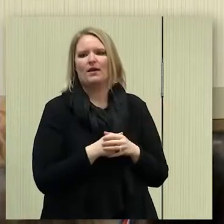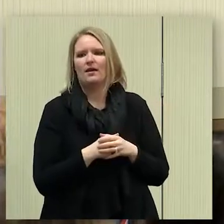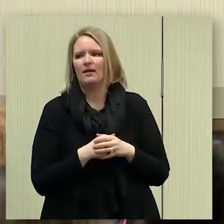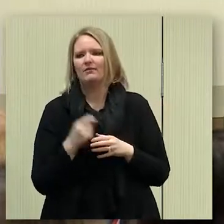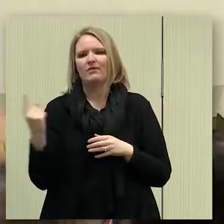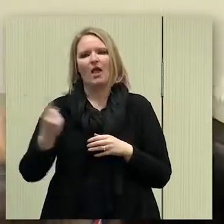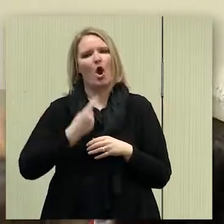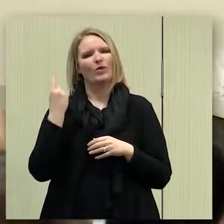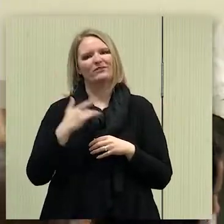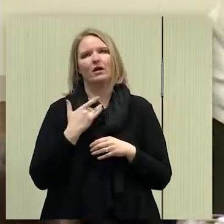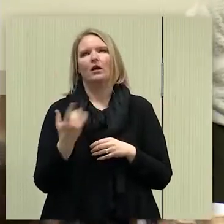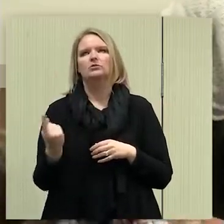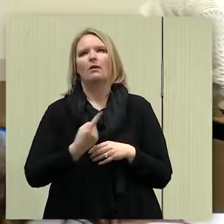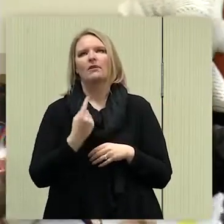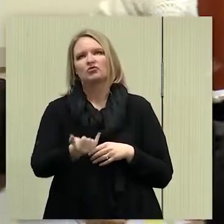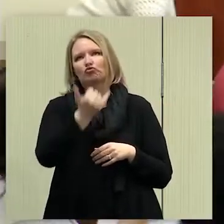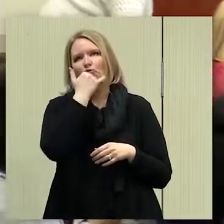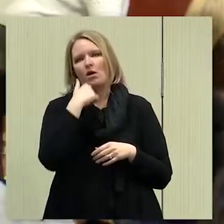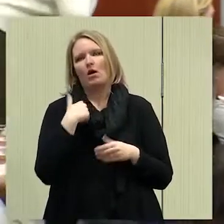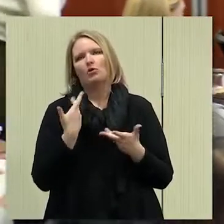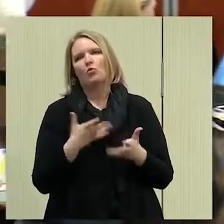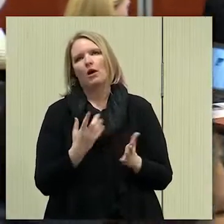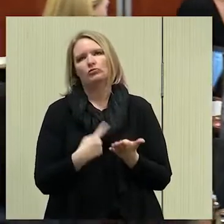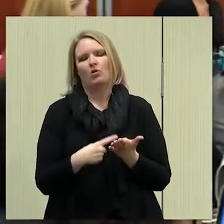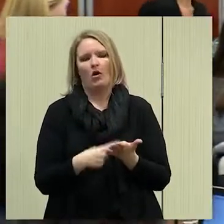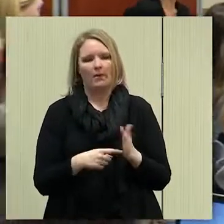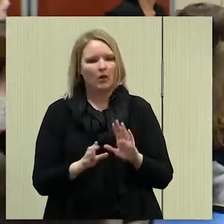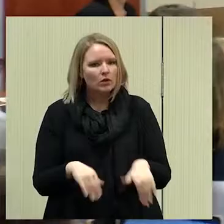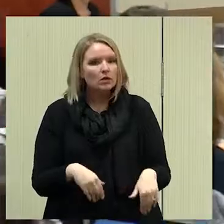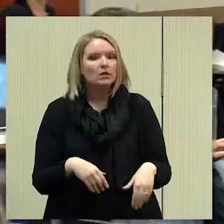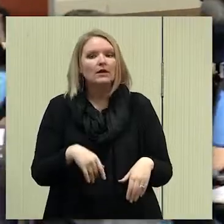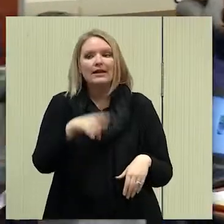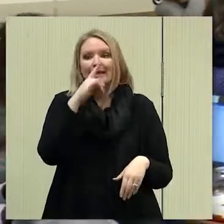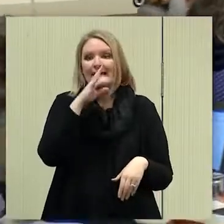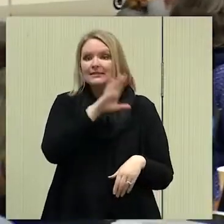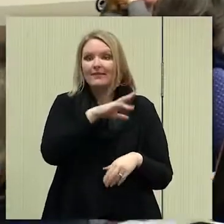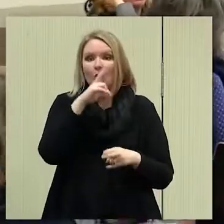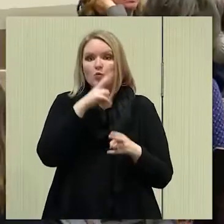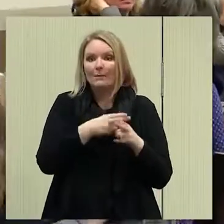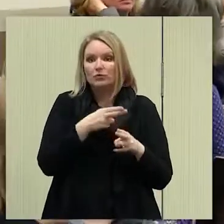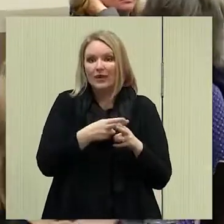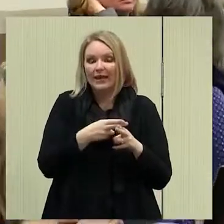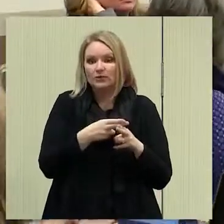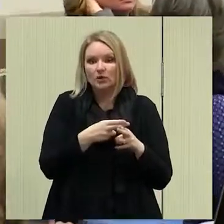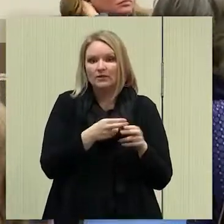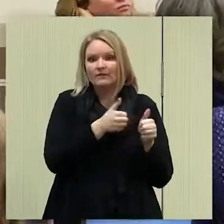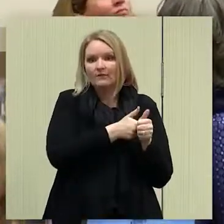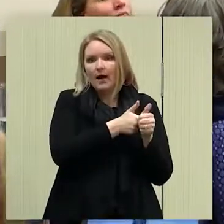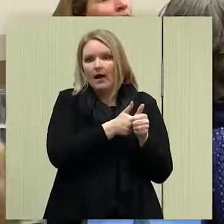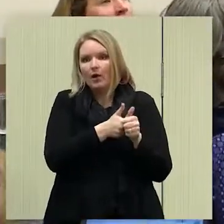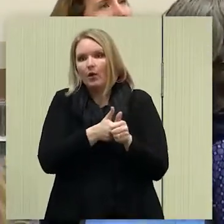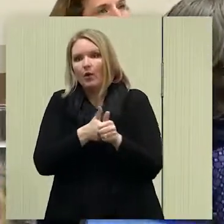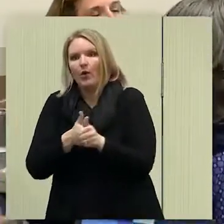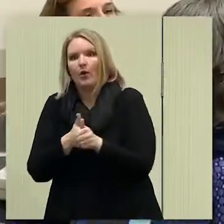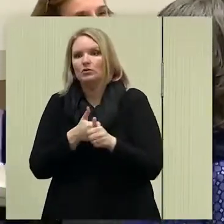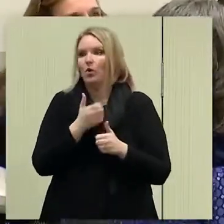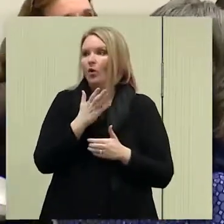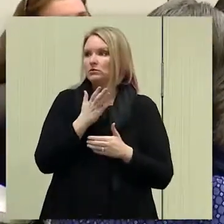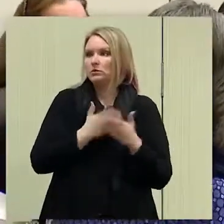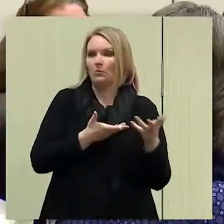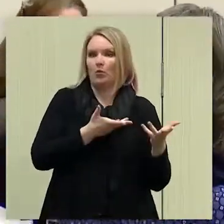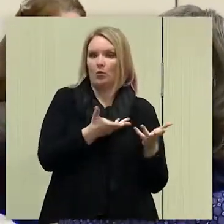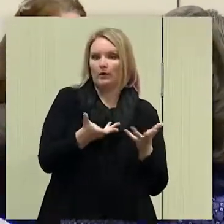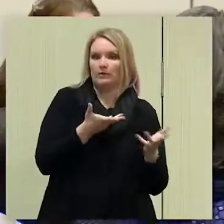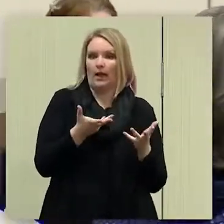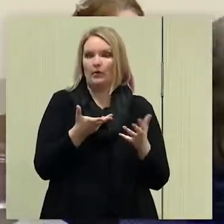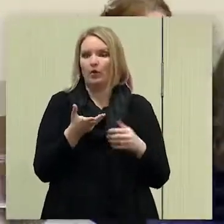wrong. Yeah, absolutely. And I think, kids' reputations precede them, right? So some of you work together and you